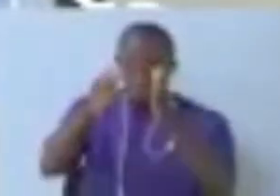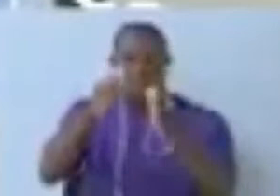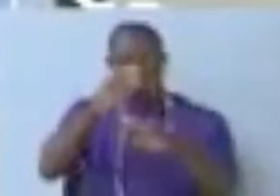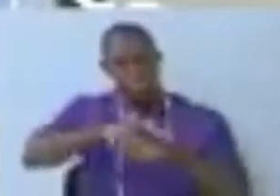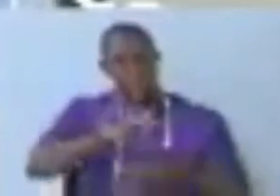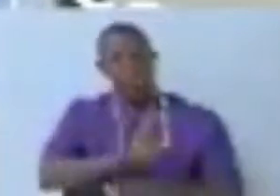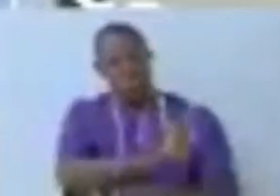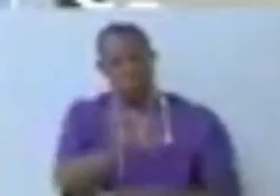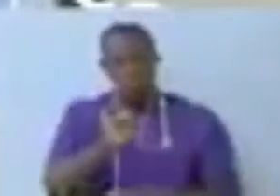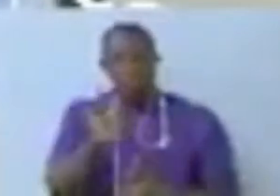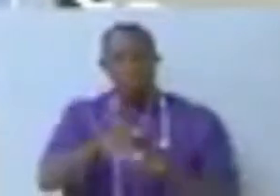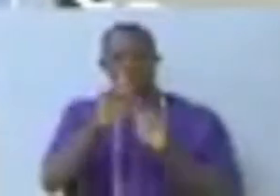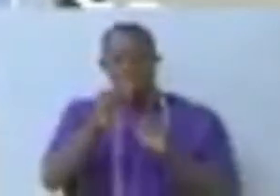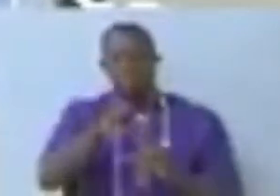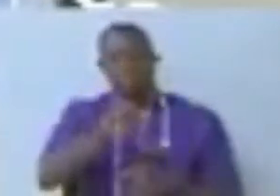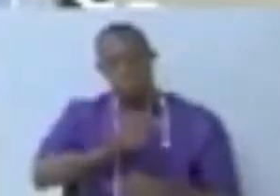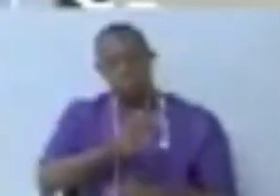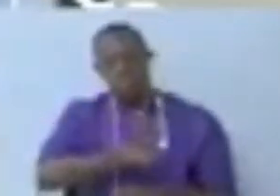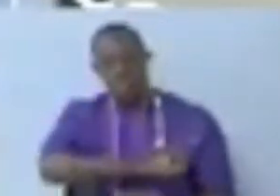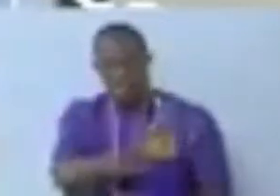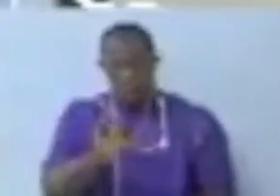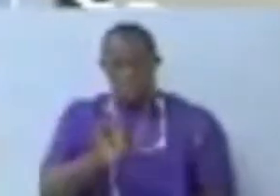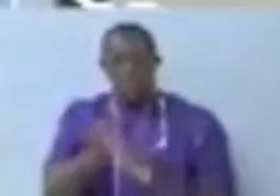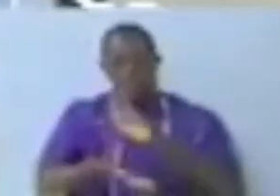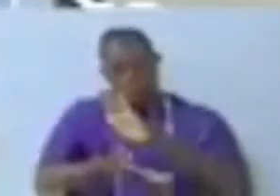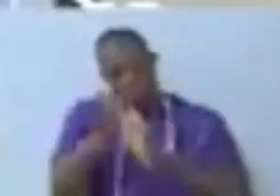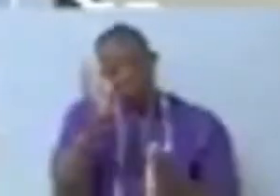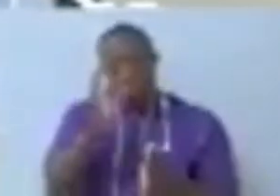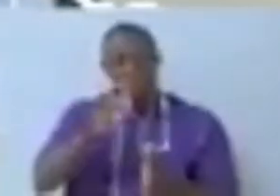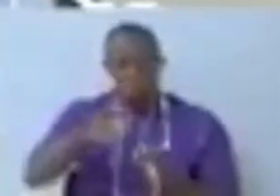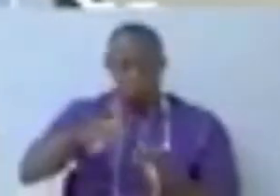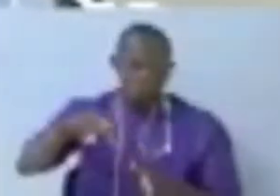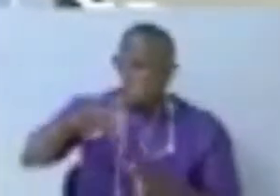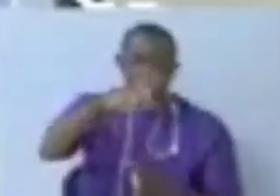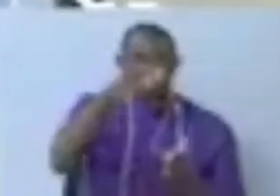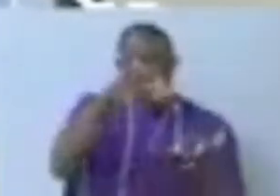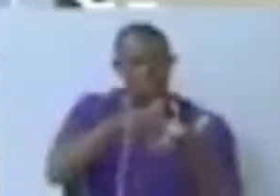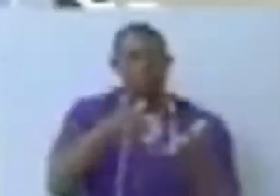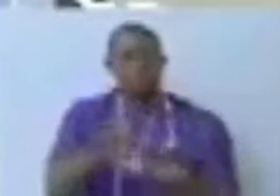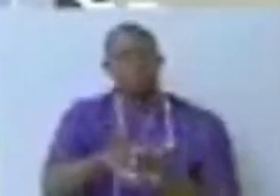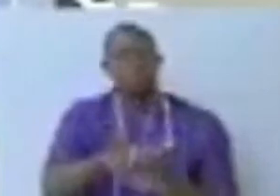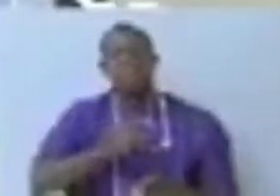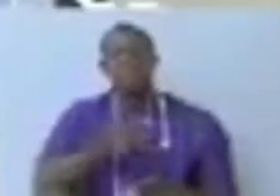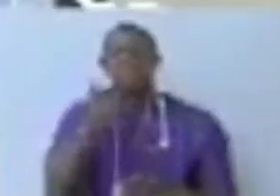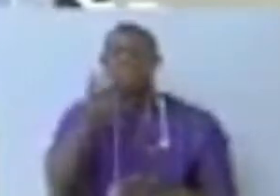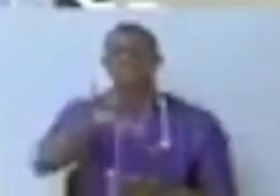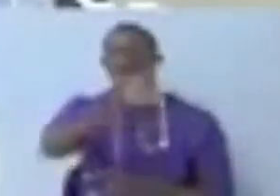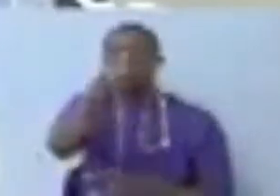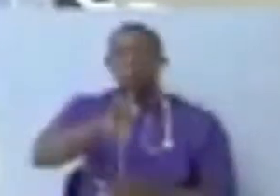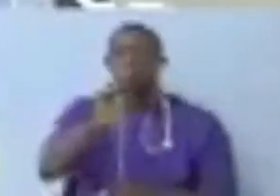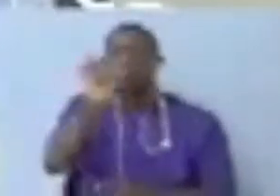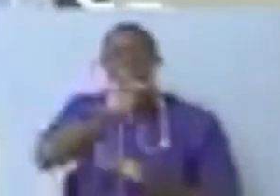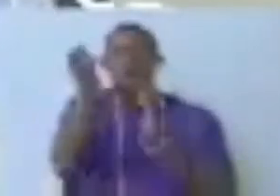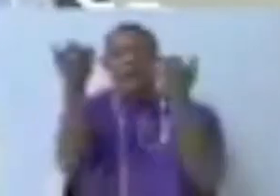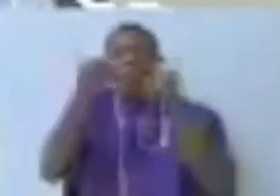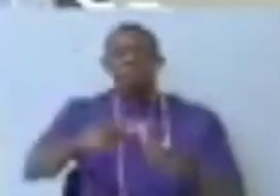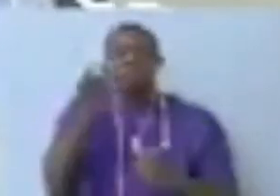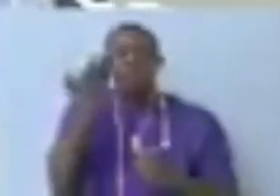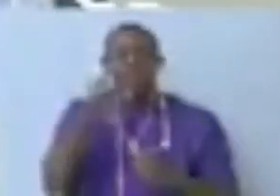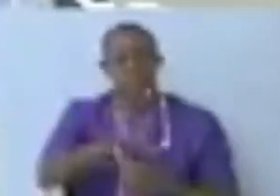so that they passed and went forward. And he was asked, and then what happened when they passed?